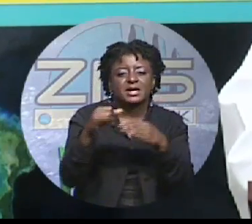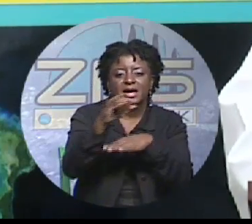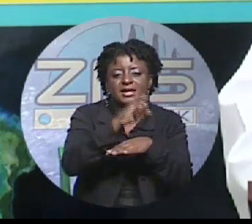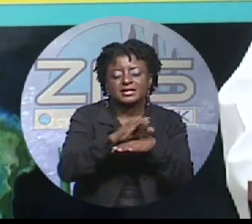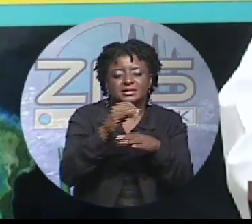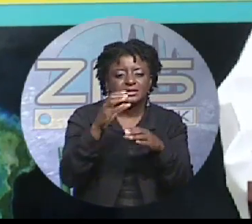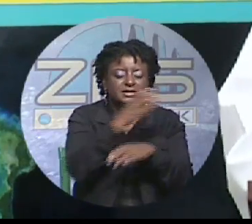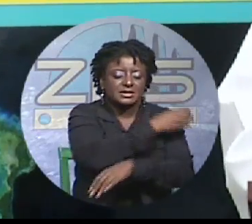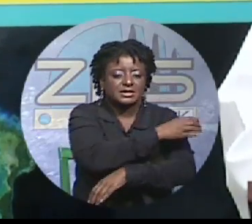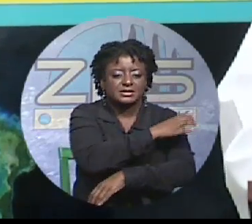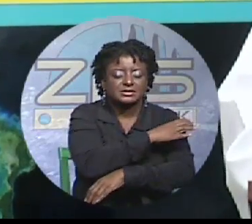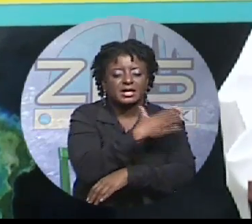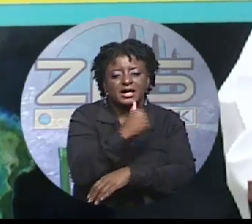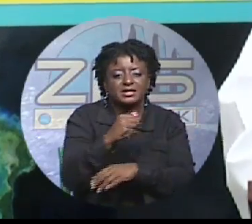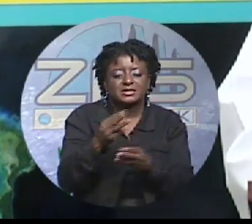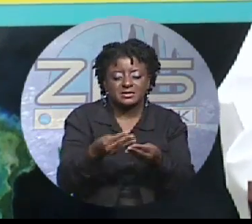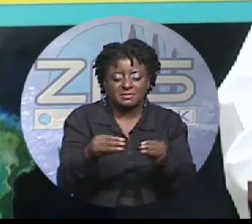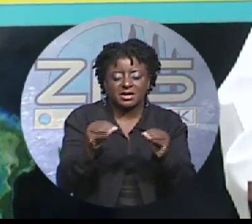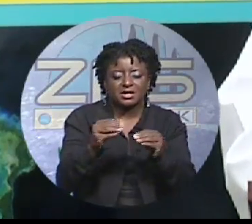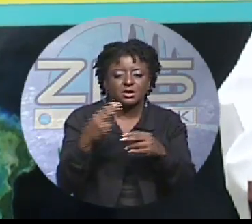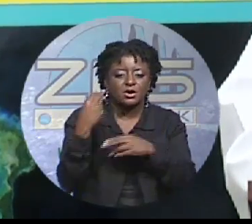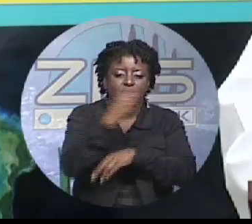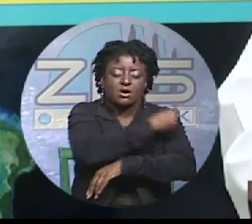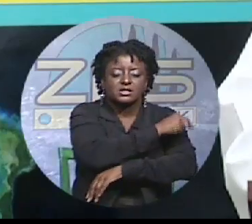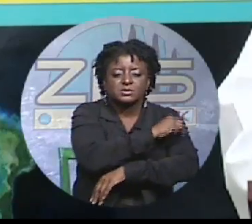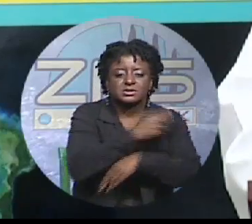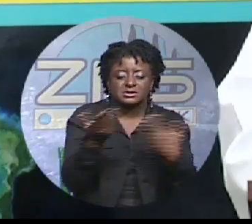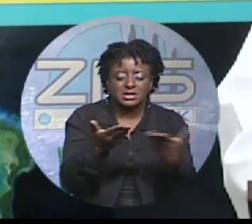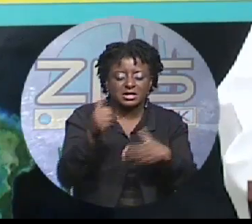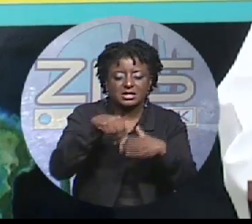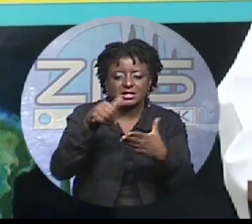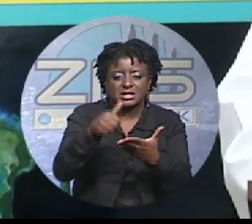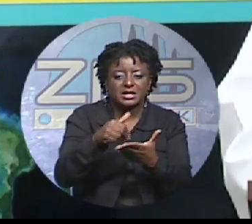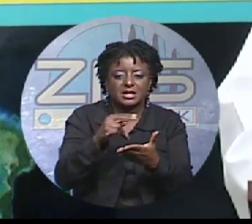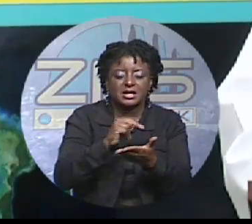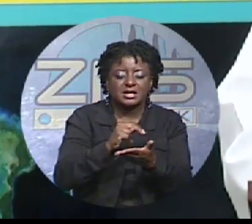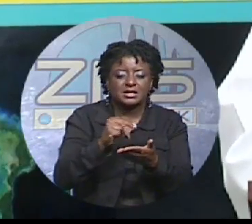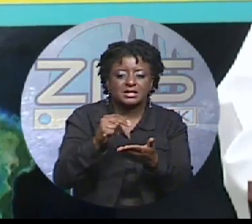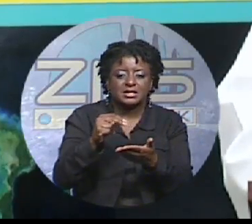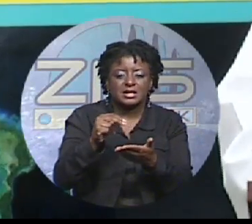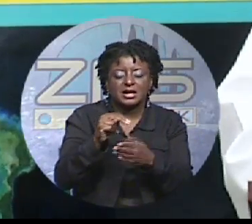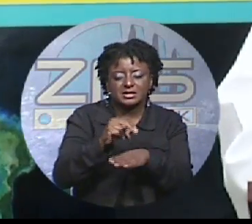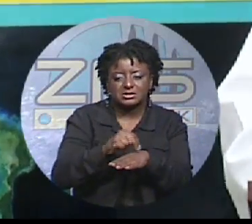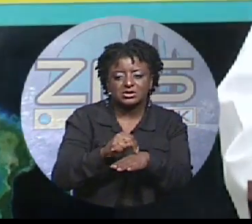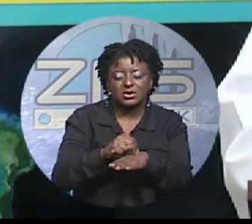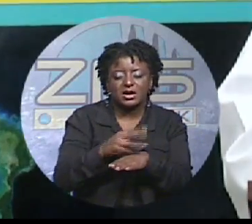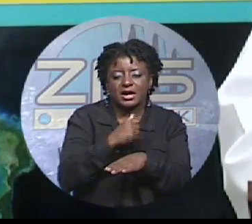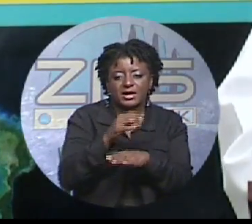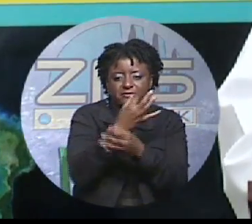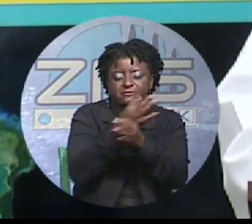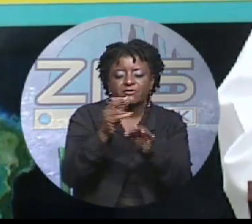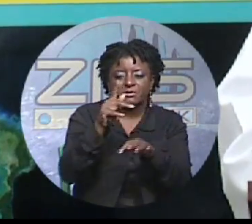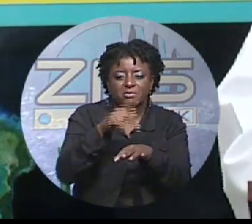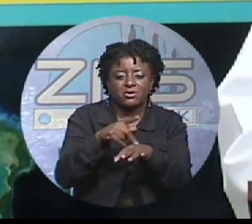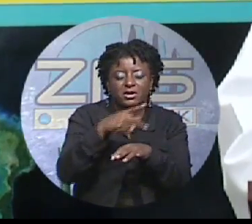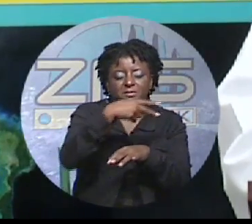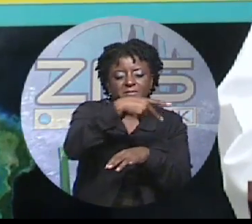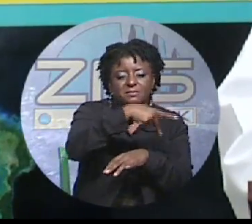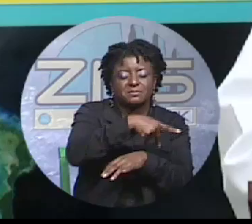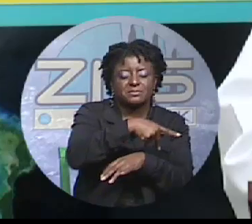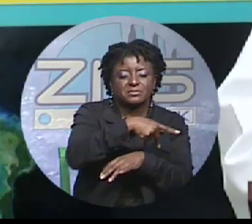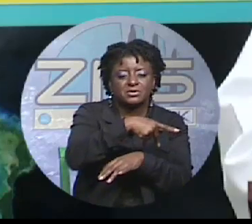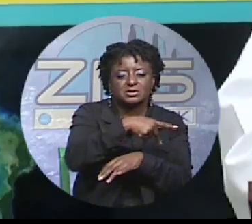of also the main hospitals here in Nassau, the Rand Memorial Hospital in Freeport, and the hospitals here in Nassau would be the Princess Margaret Hospital